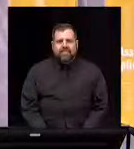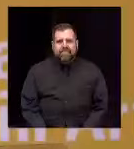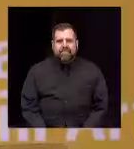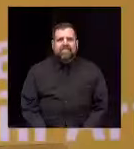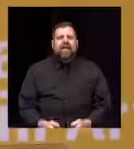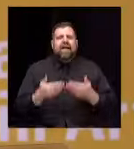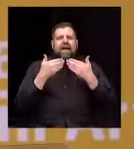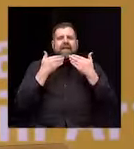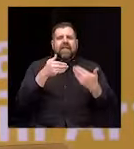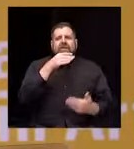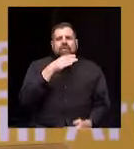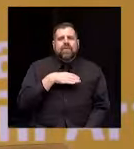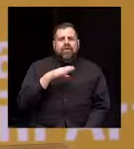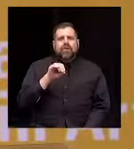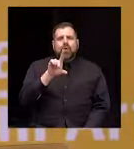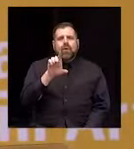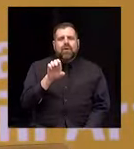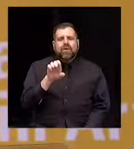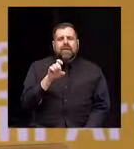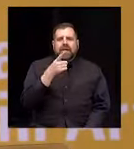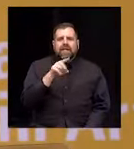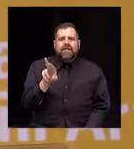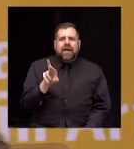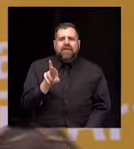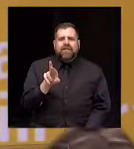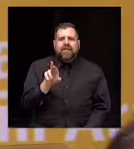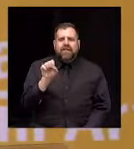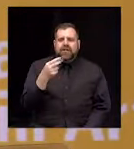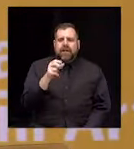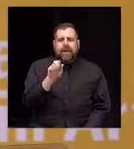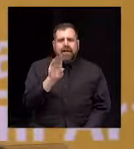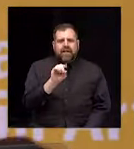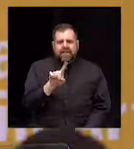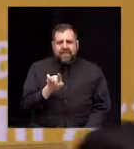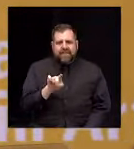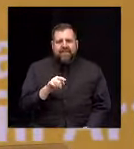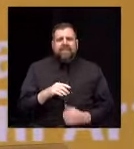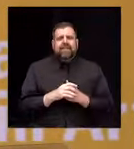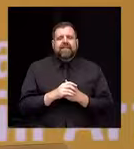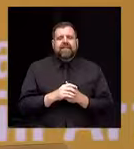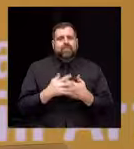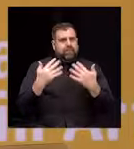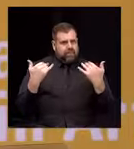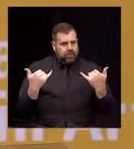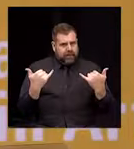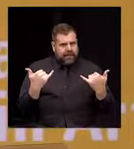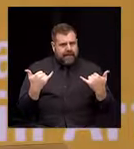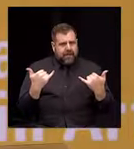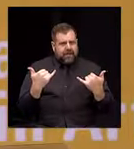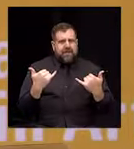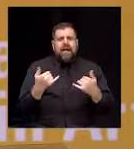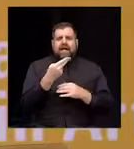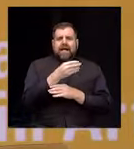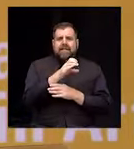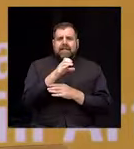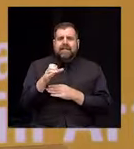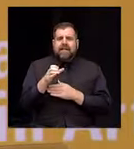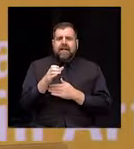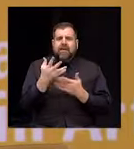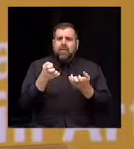Thank you, Ms. Cole, Dr. Maldonado, and Dr. Evan Shabazz. At this time, Houston Community College